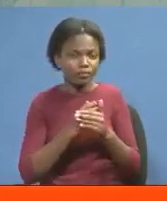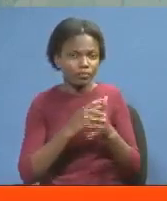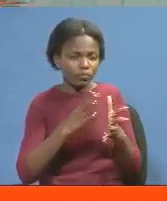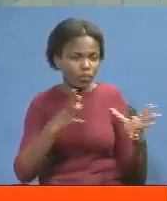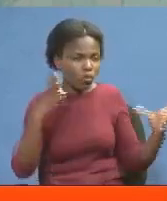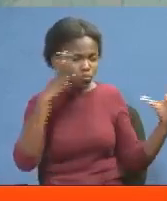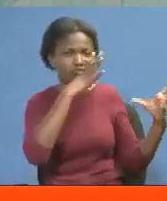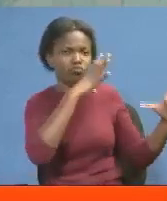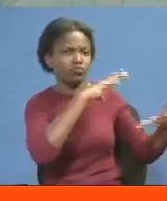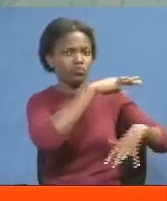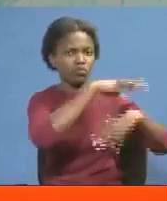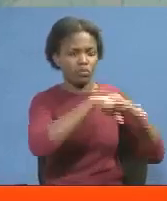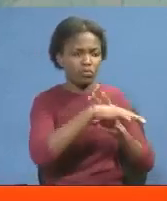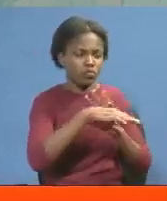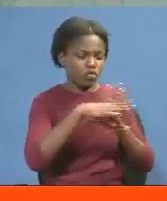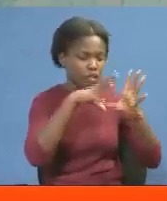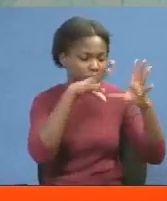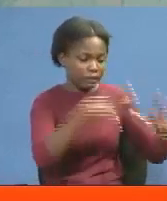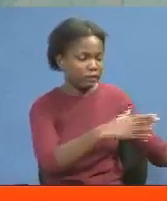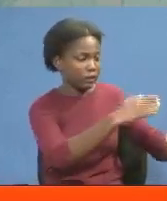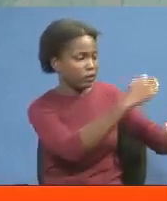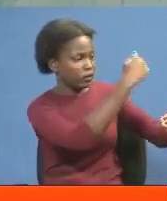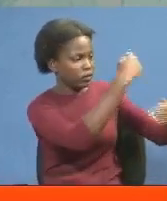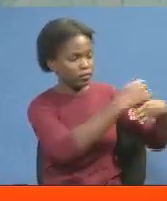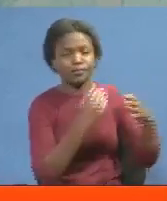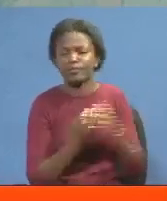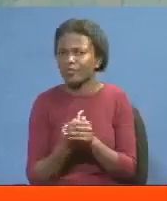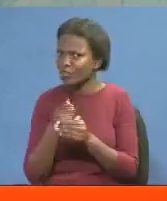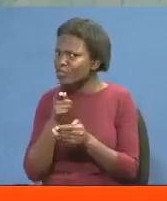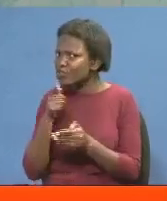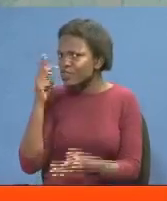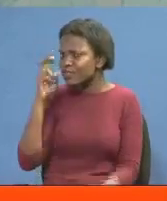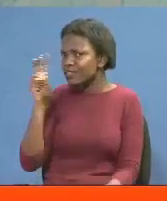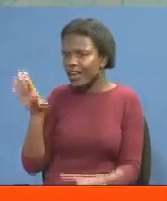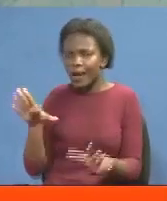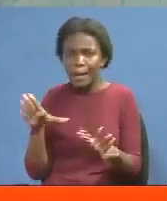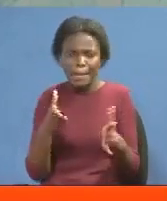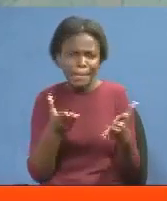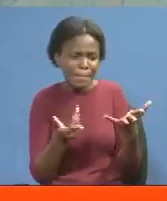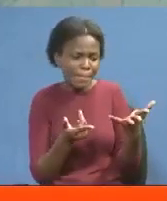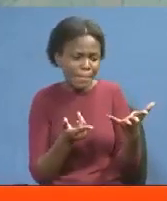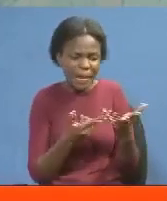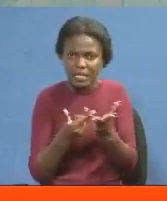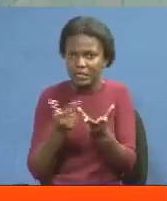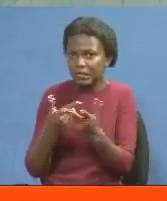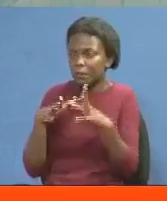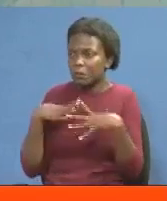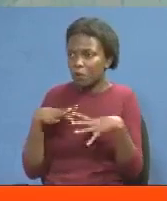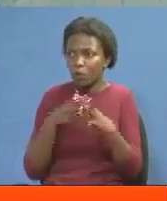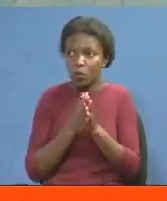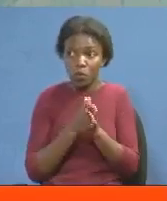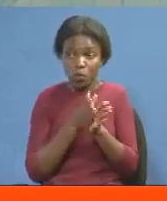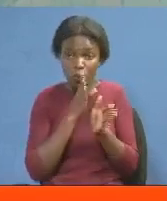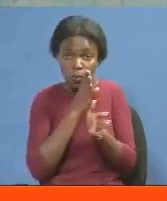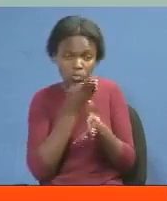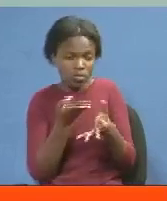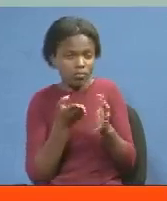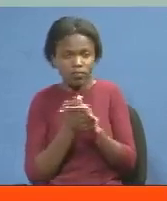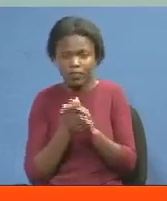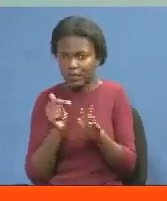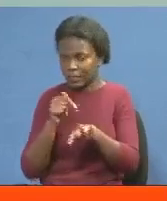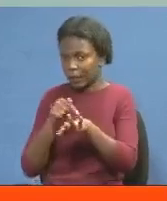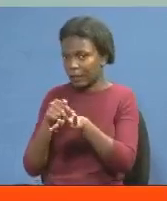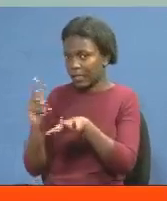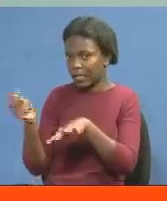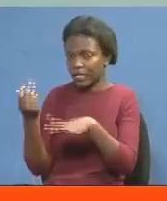and boom, dump them at the border. Mm-hmm. Do you even see how many people those are going to be? And when they came to Kenya, they